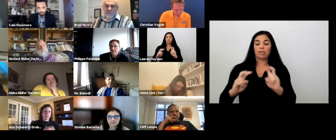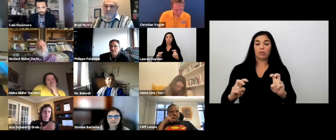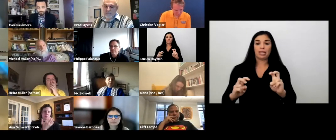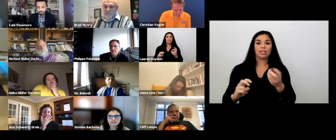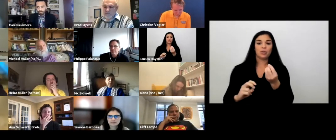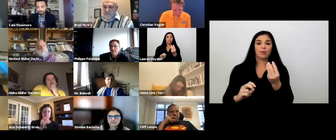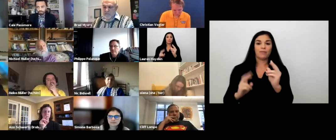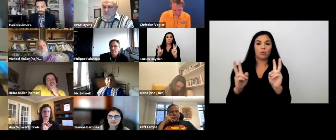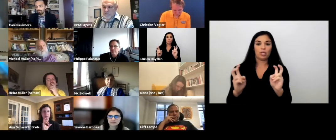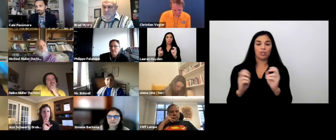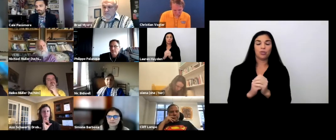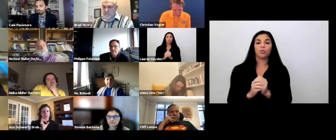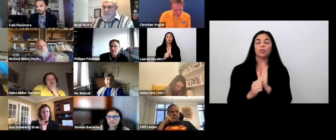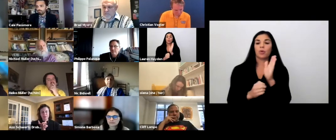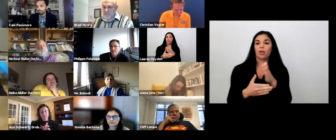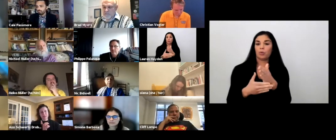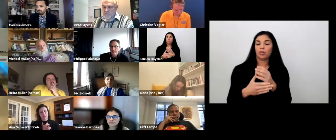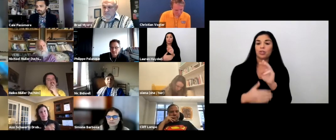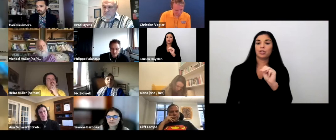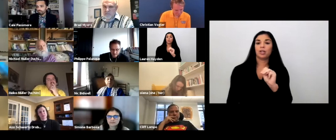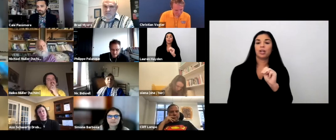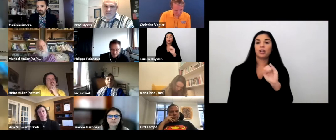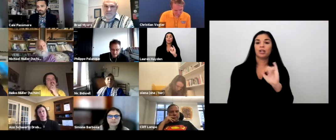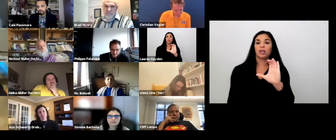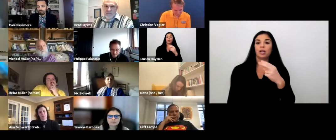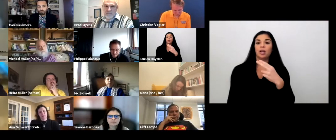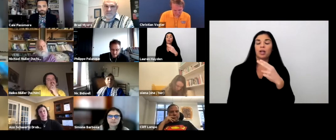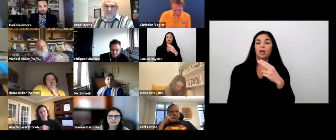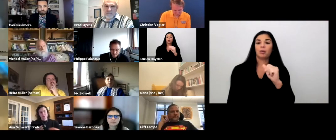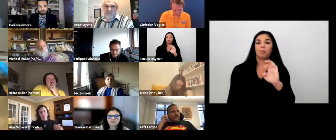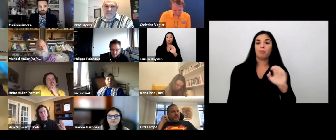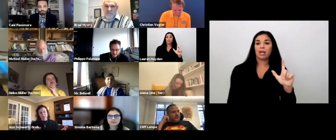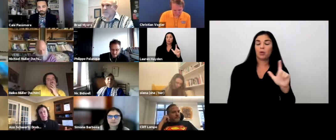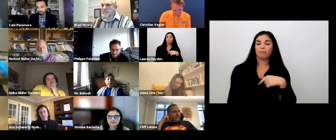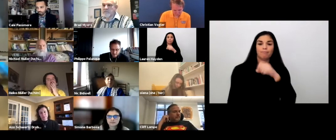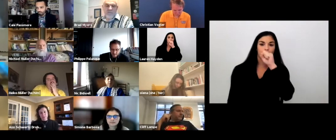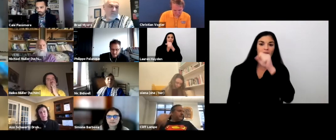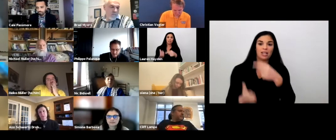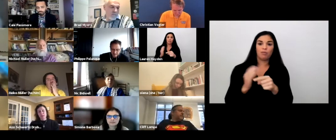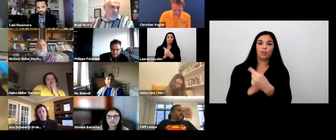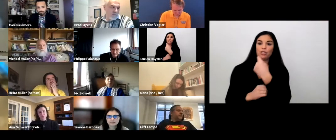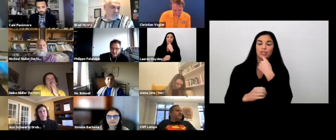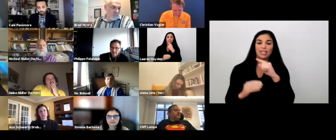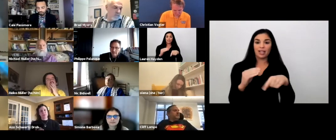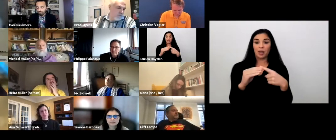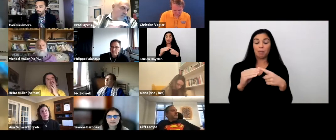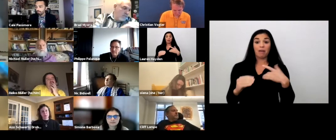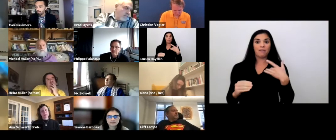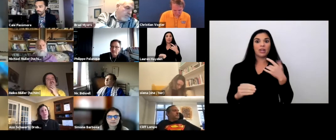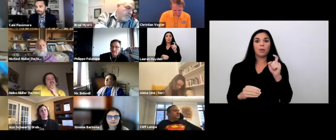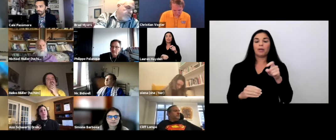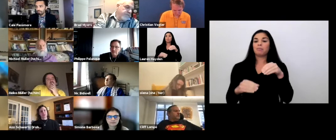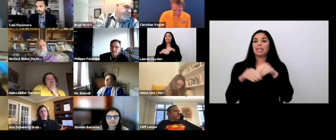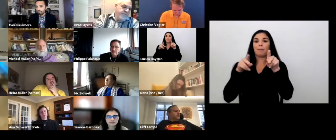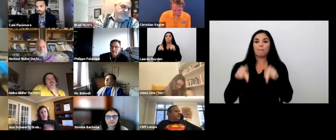wanted to share, Michael, I loved everything you said about, you know, if we're feeling we have to be in person is for the